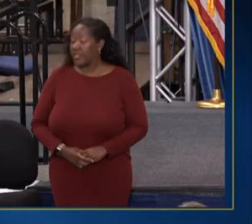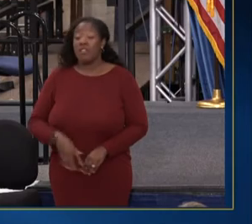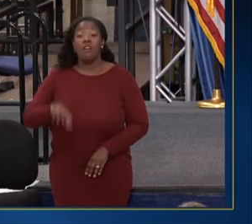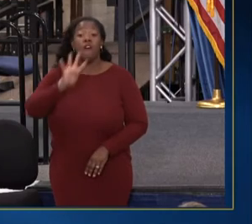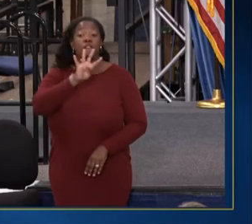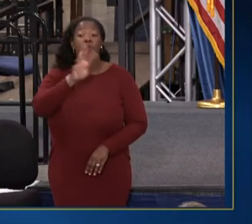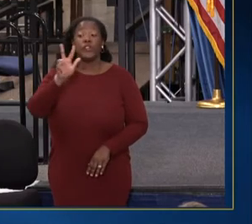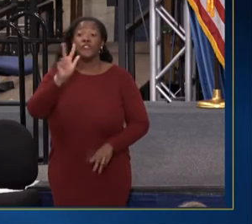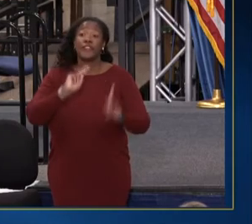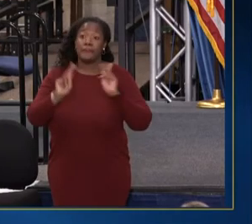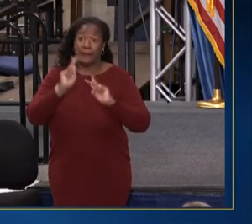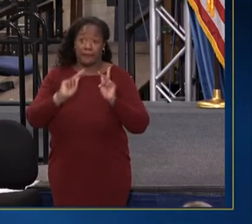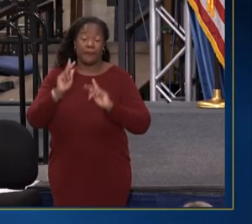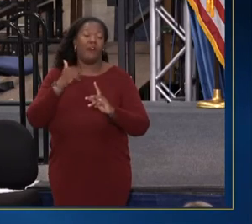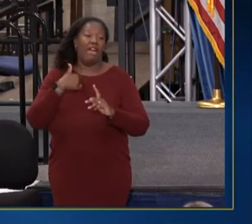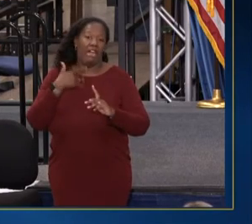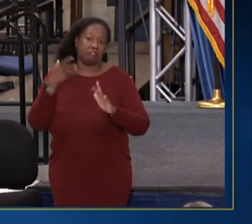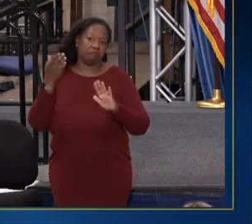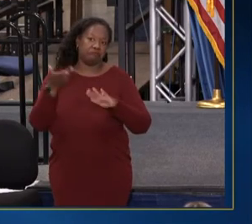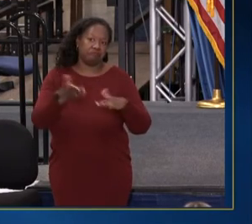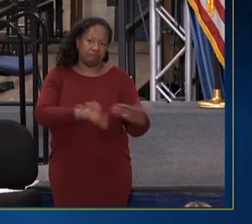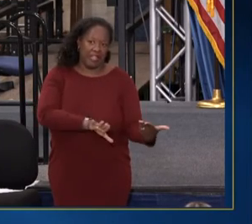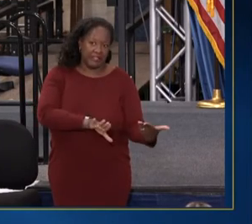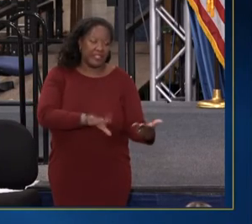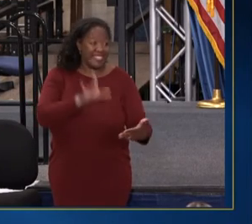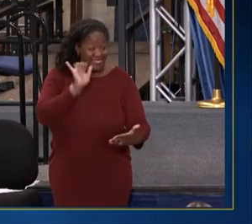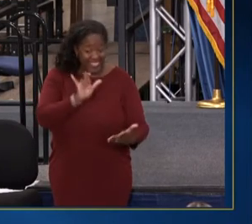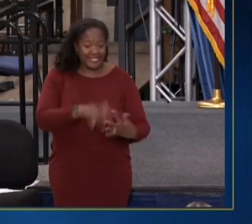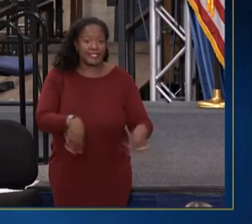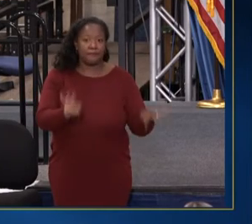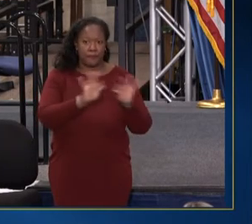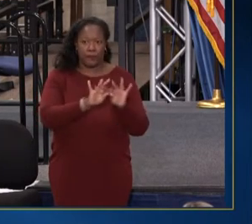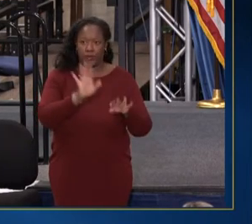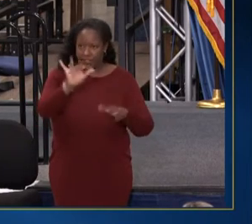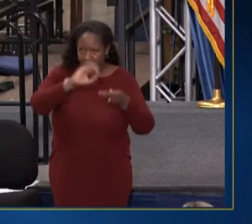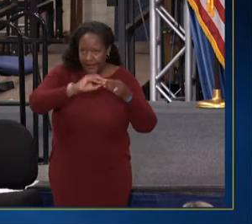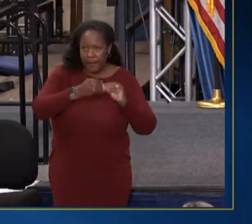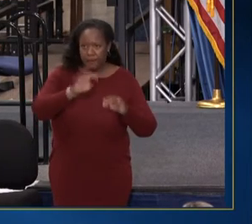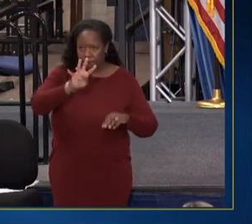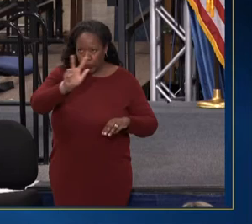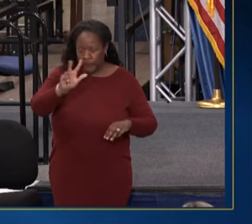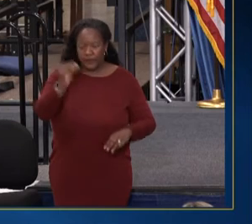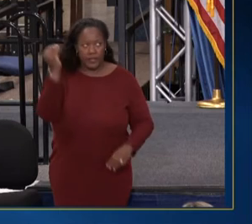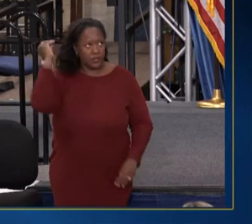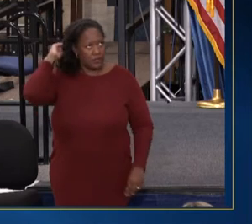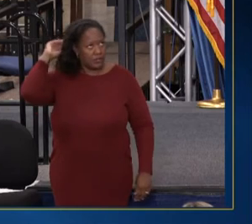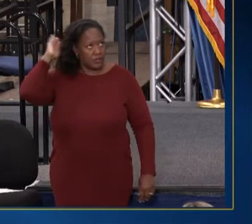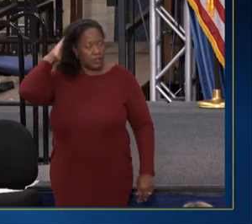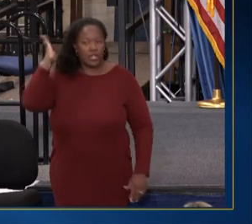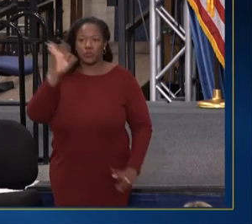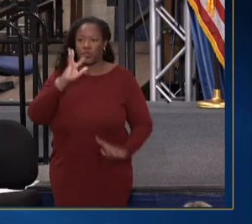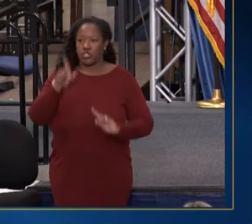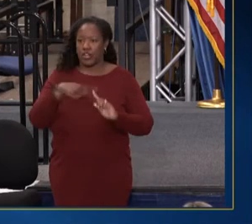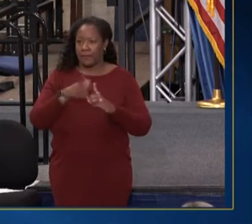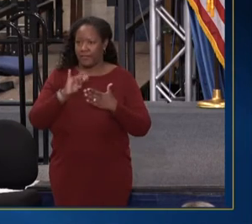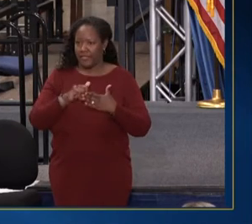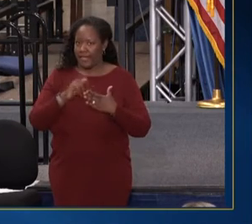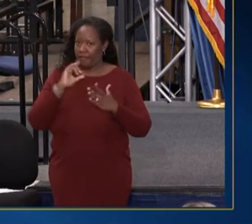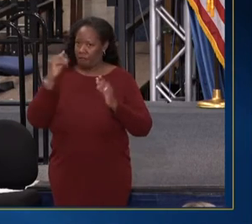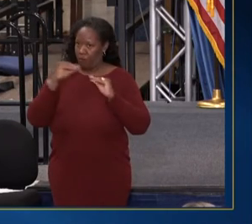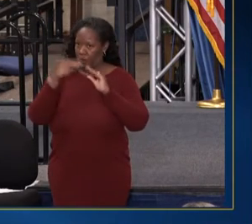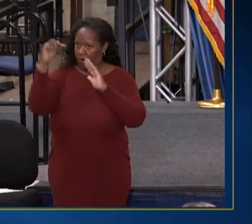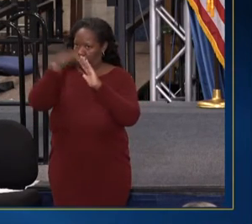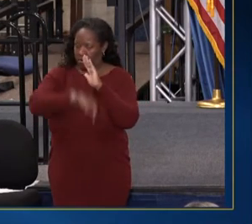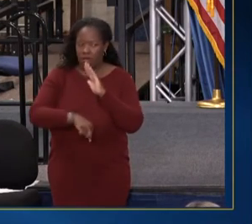43 people have passed away. That's important. I want you to file that in the back of your mind because we're going to talk a lot about that in a moment and